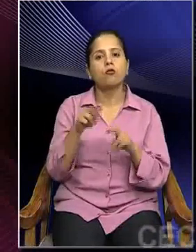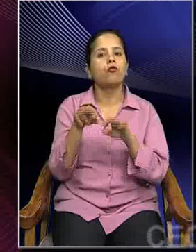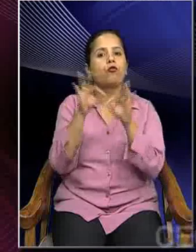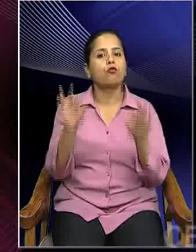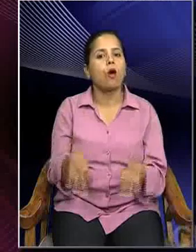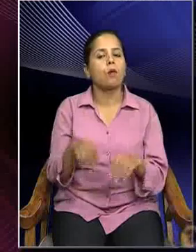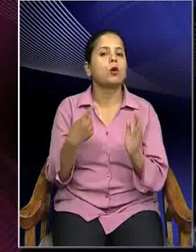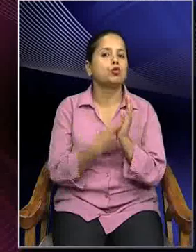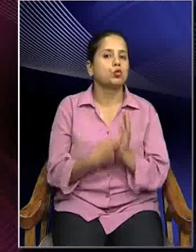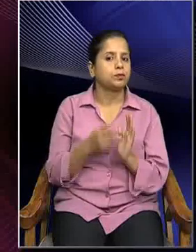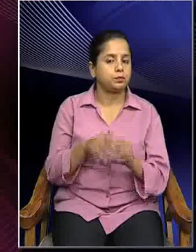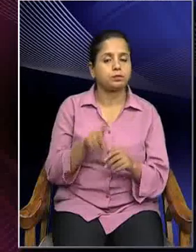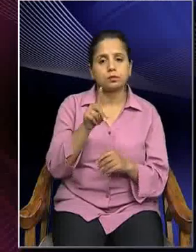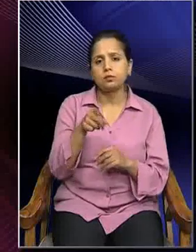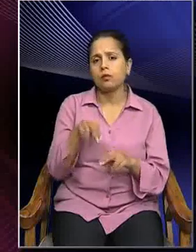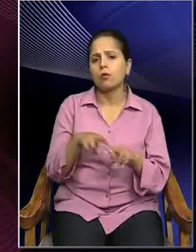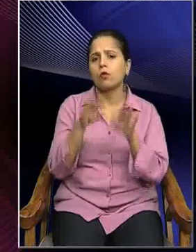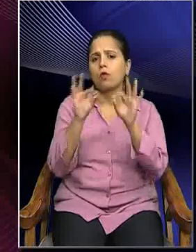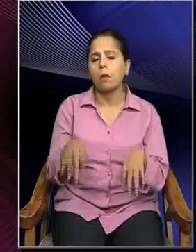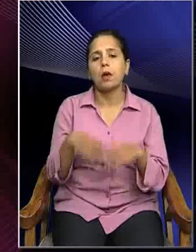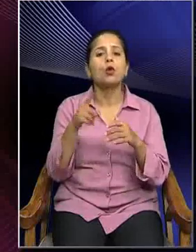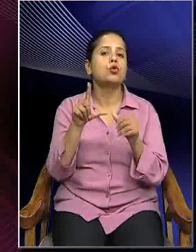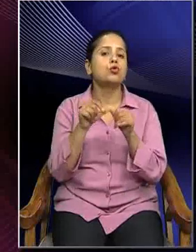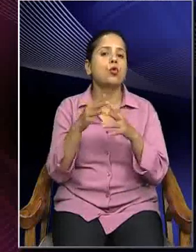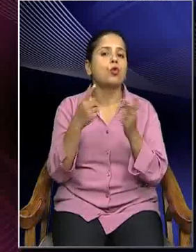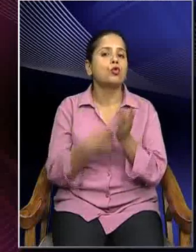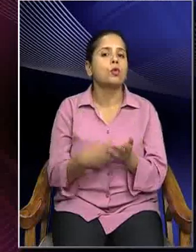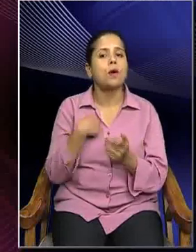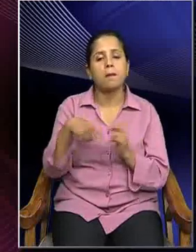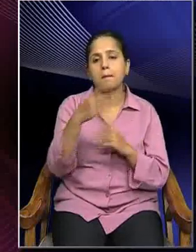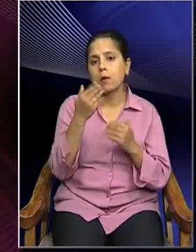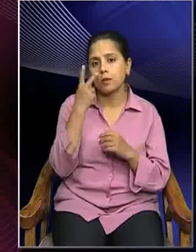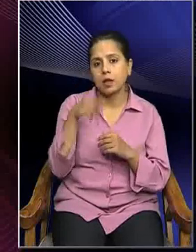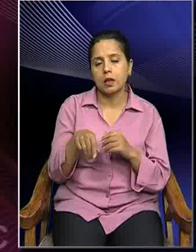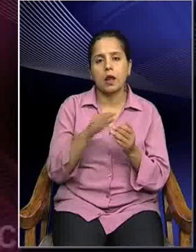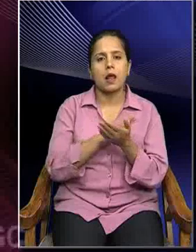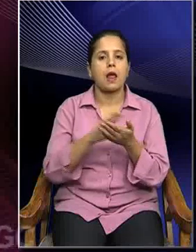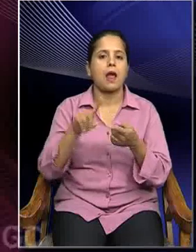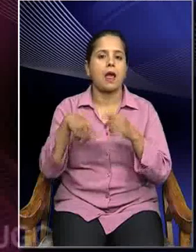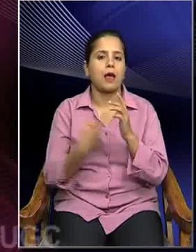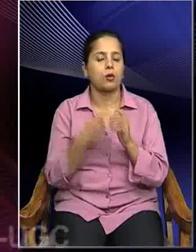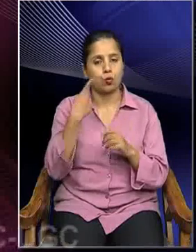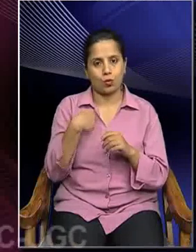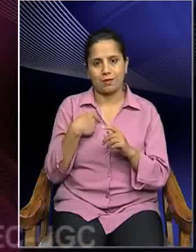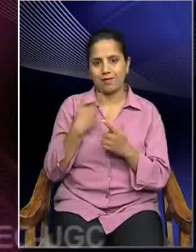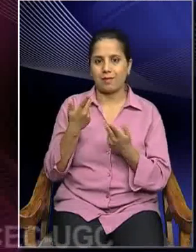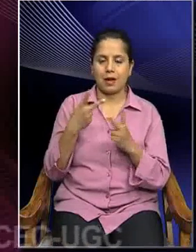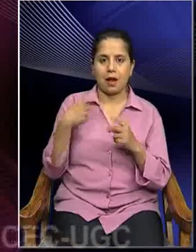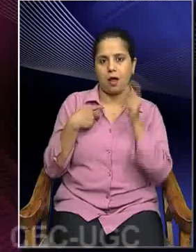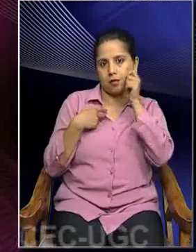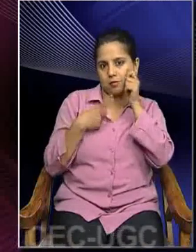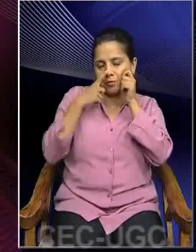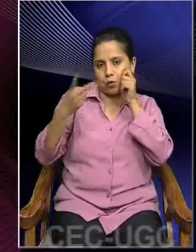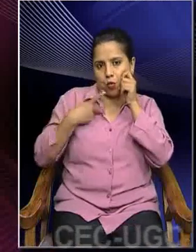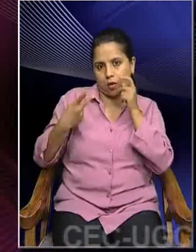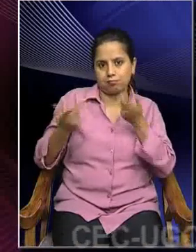norms. So one of the formal norms that we could see could be the norm of heterosexuality. Now because there is the